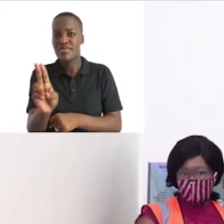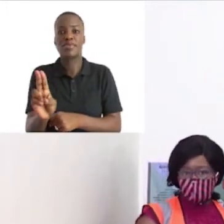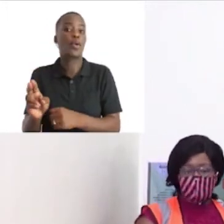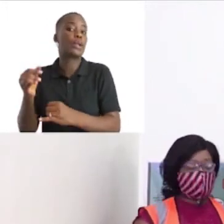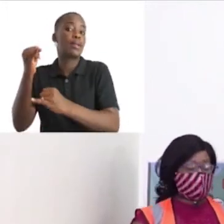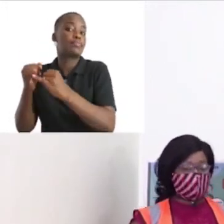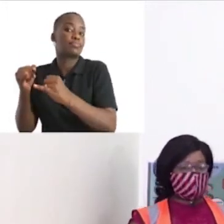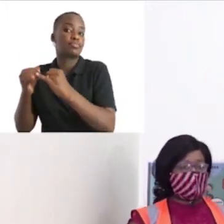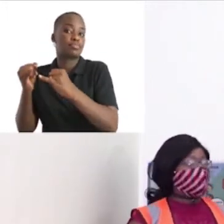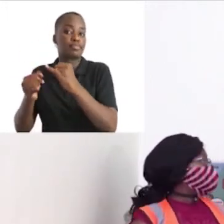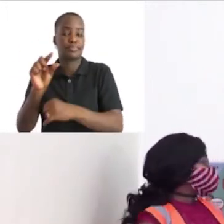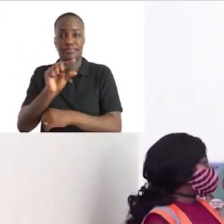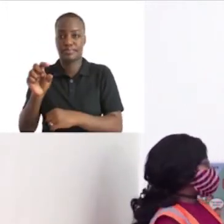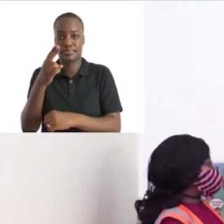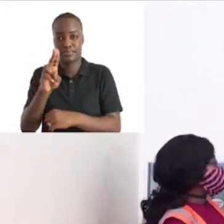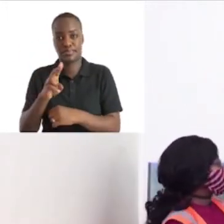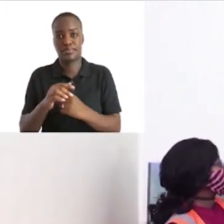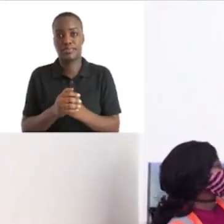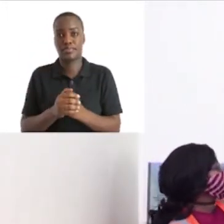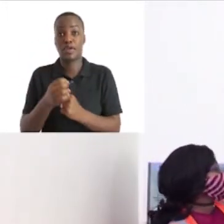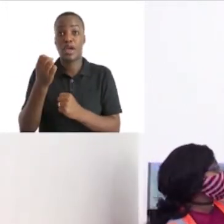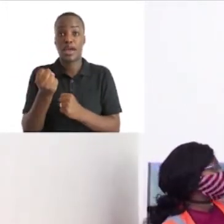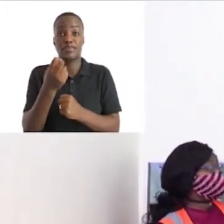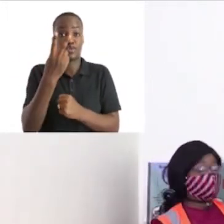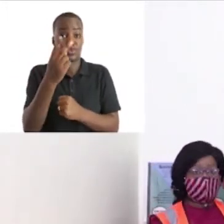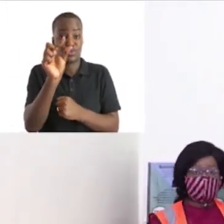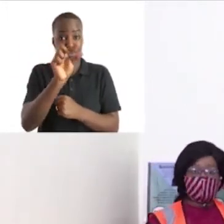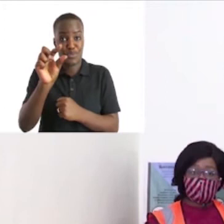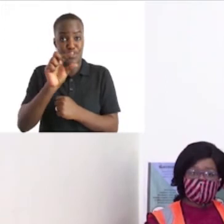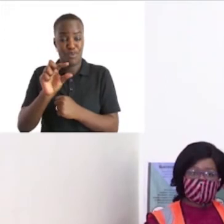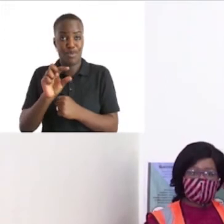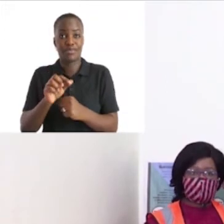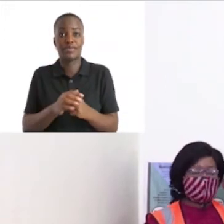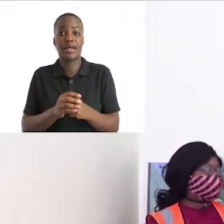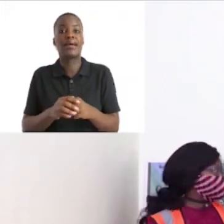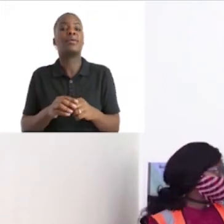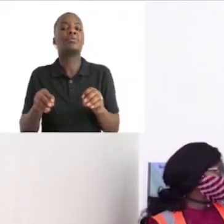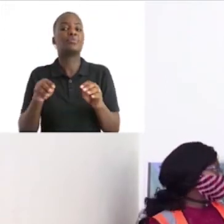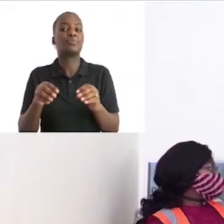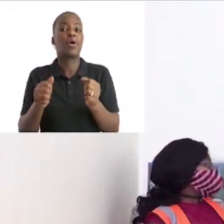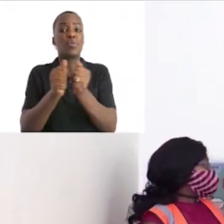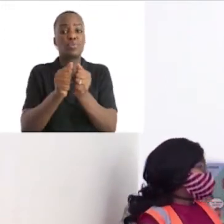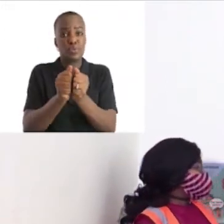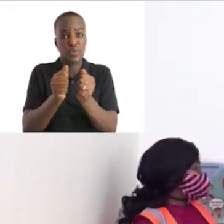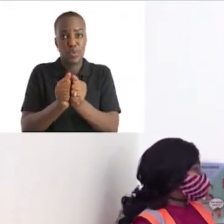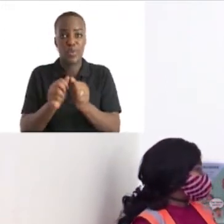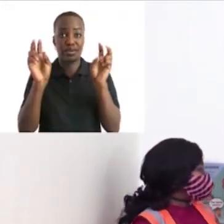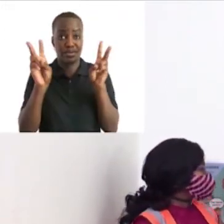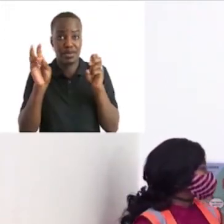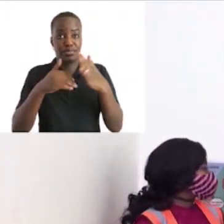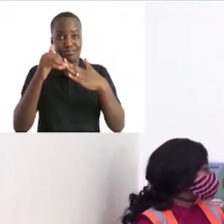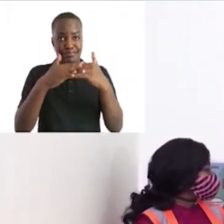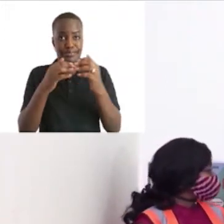the end of words. We have our 2 special words that go with our building theme today. We have